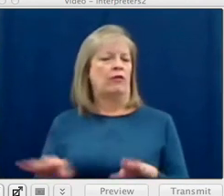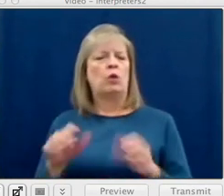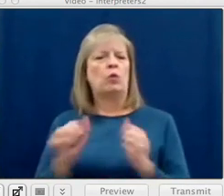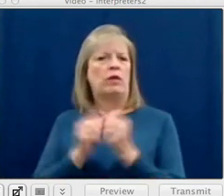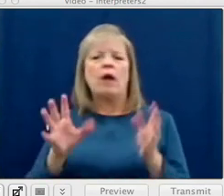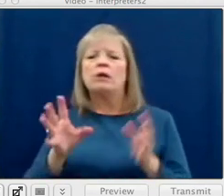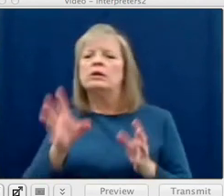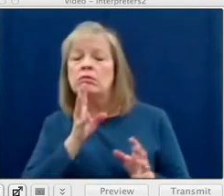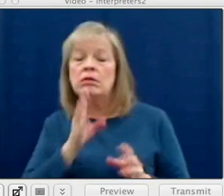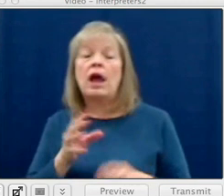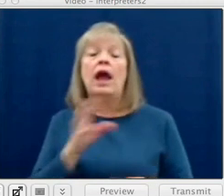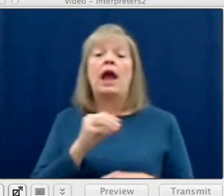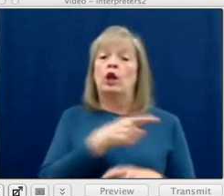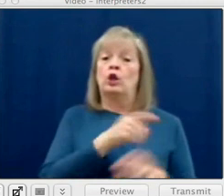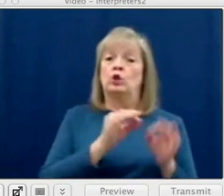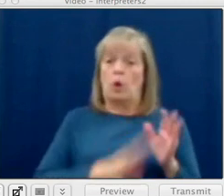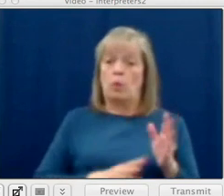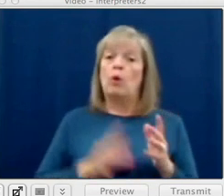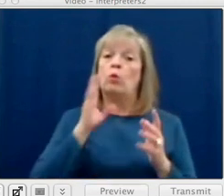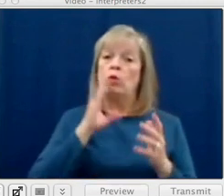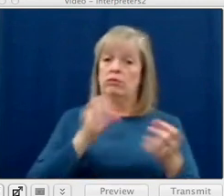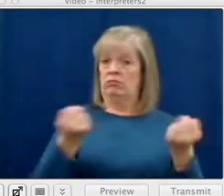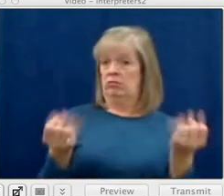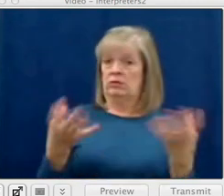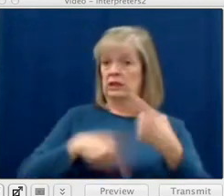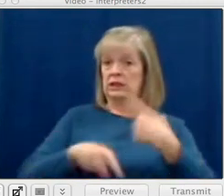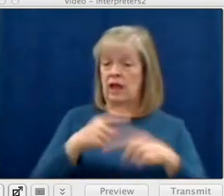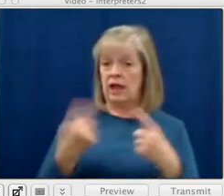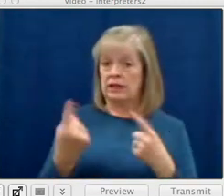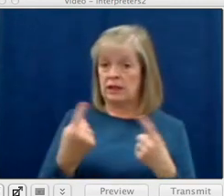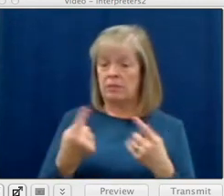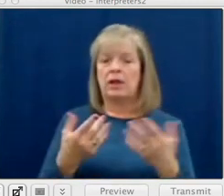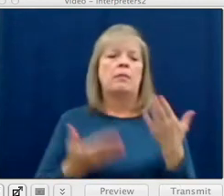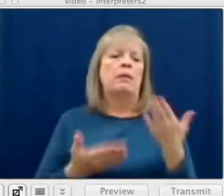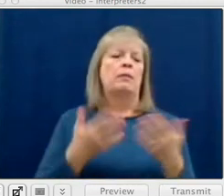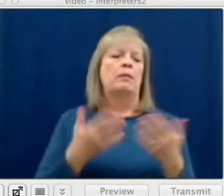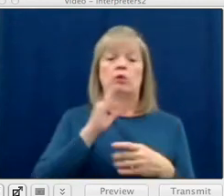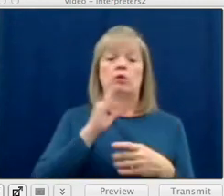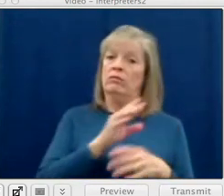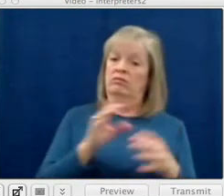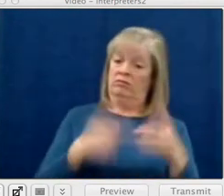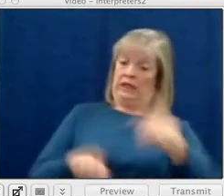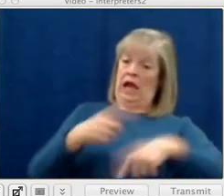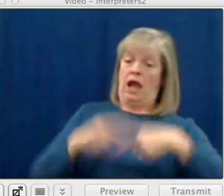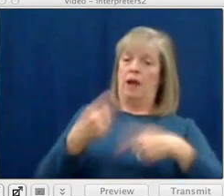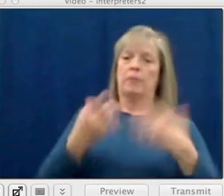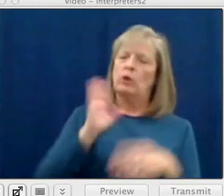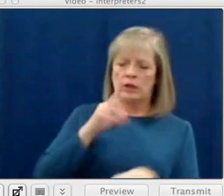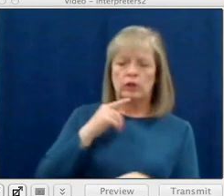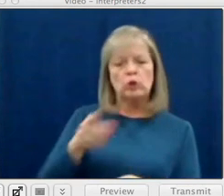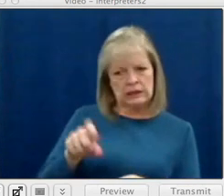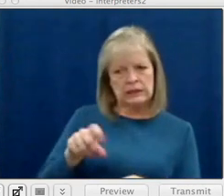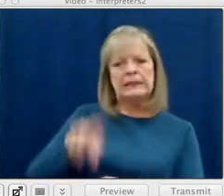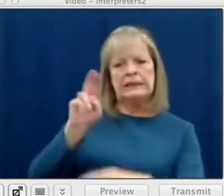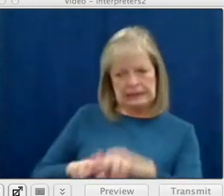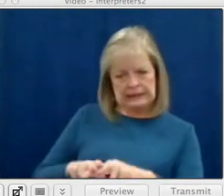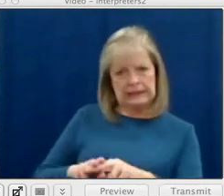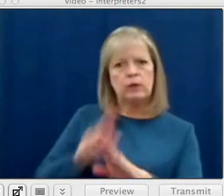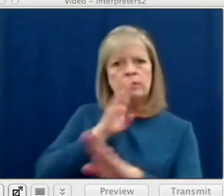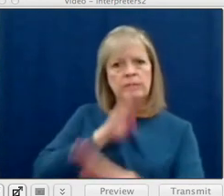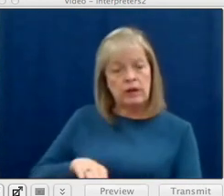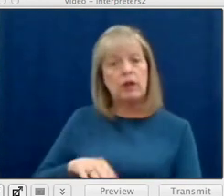actually signs something, and she may actually interpret, I need you to sit still. Okay, she interprets the gesture in a much